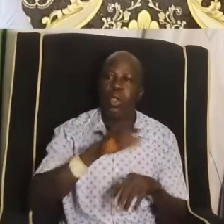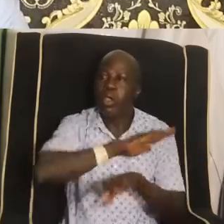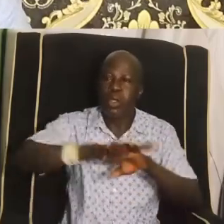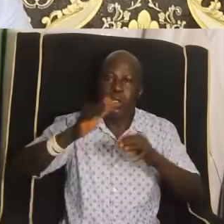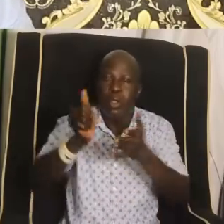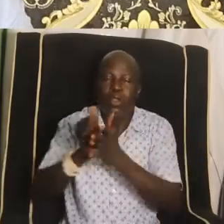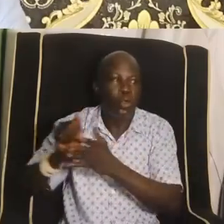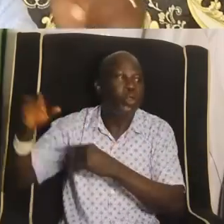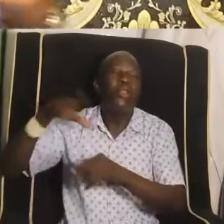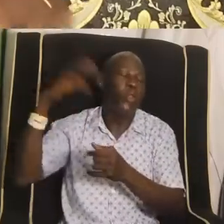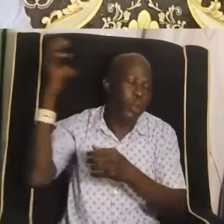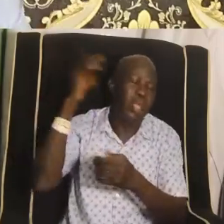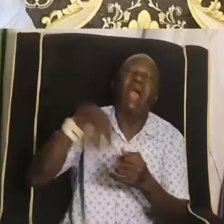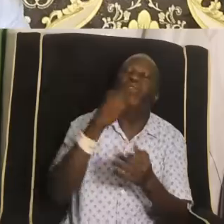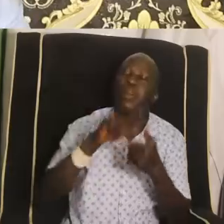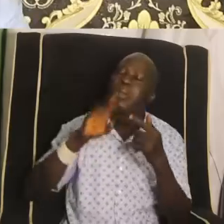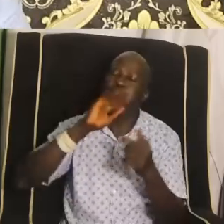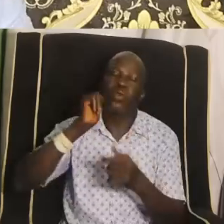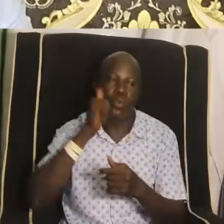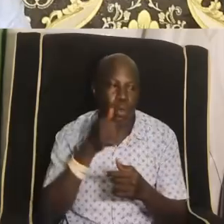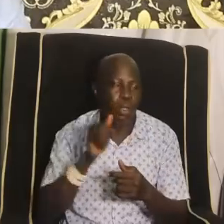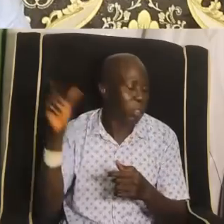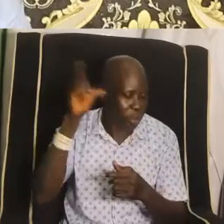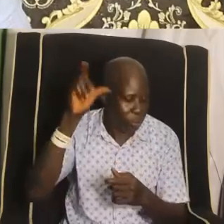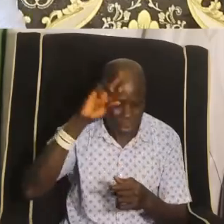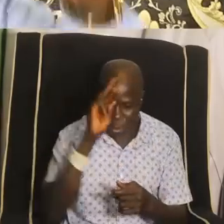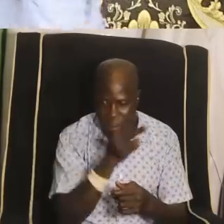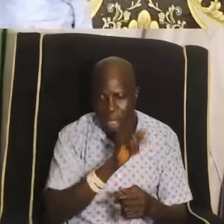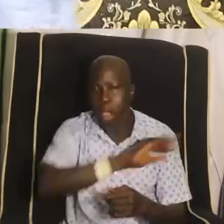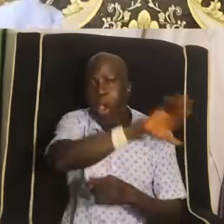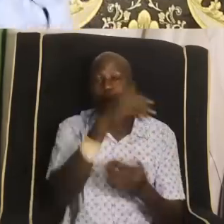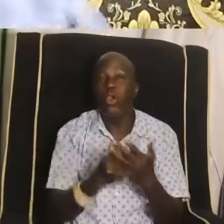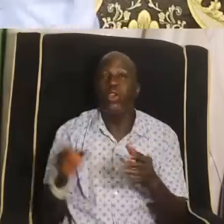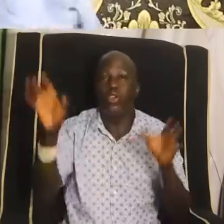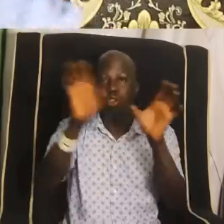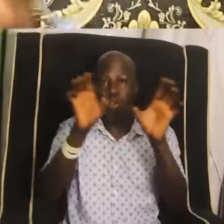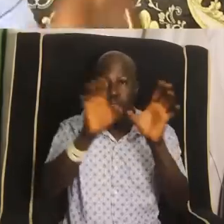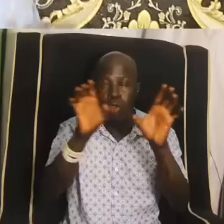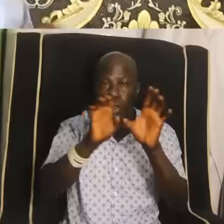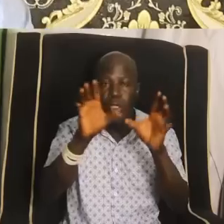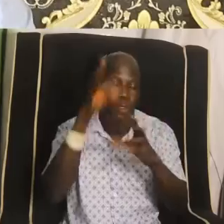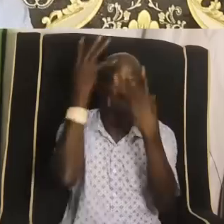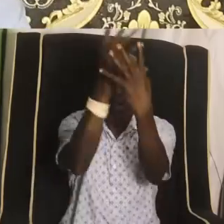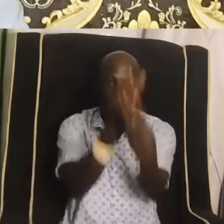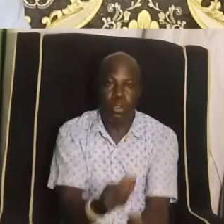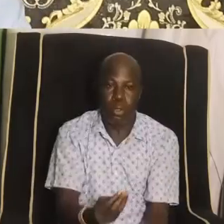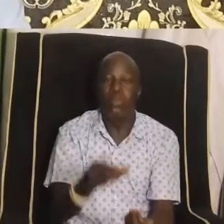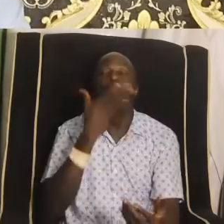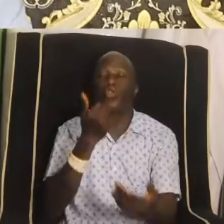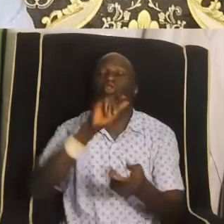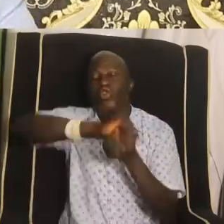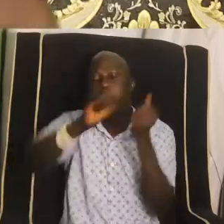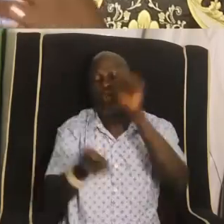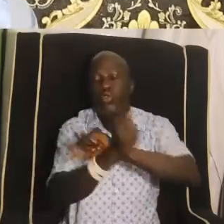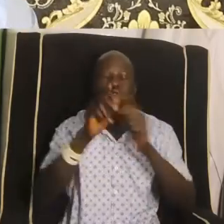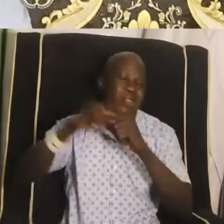life o. Wa gbo. Mo te lola. How it is tomorrow? O gbo mi sa. Listen sir. Oro e pada ma ja se ri. The case will later turn to